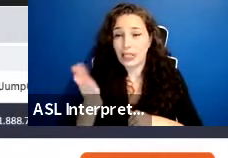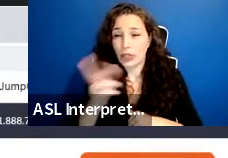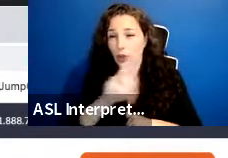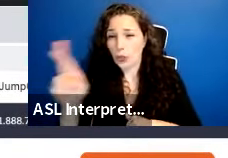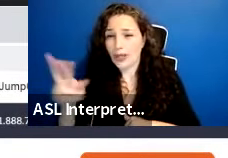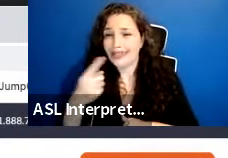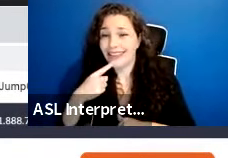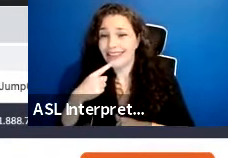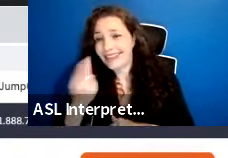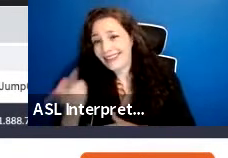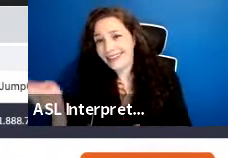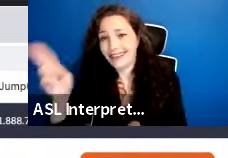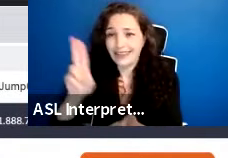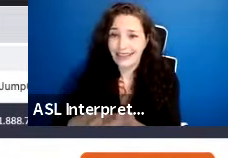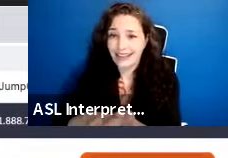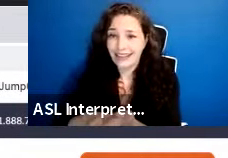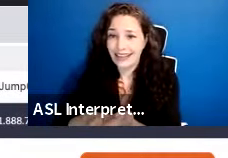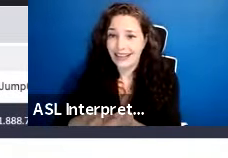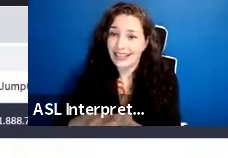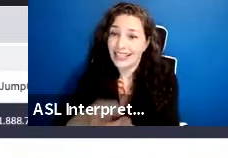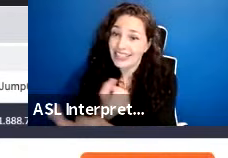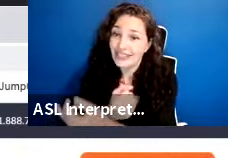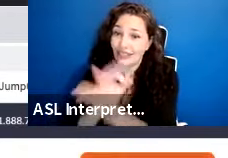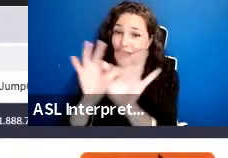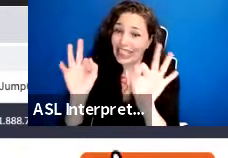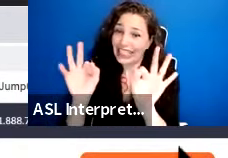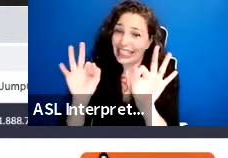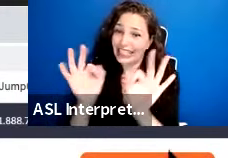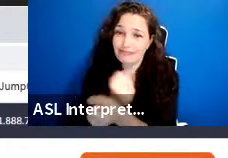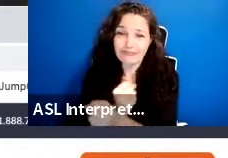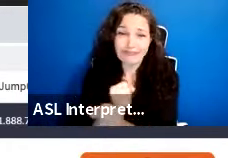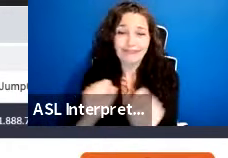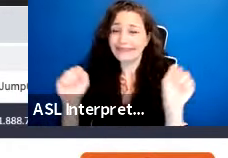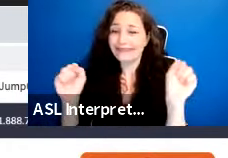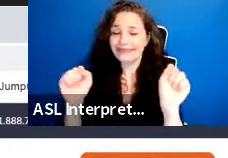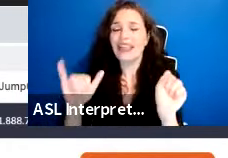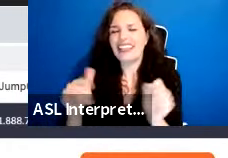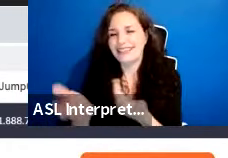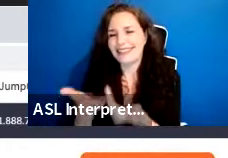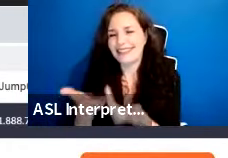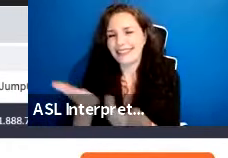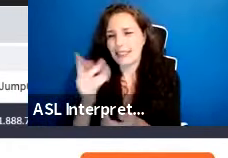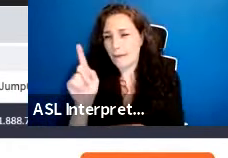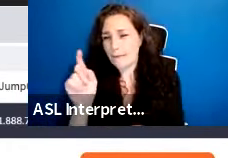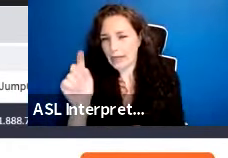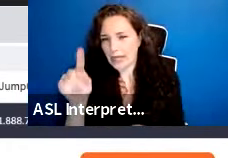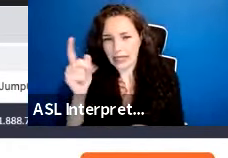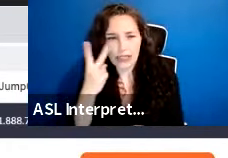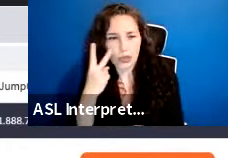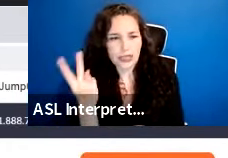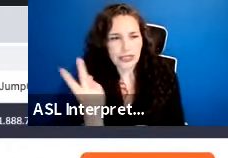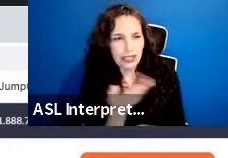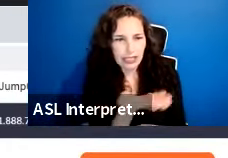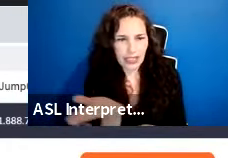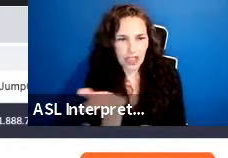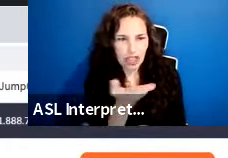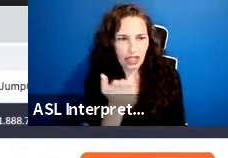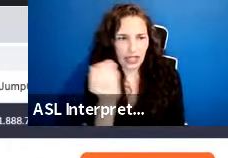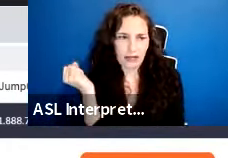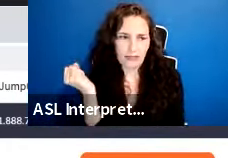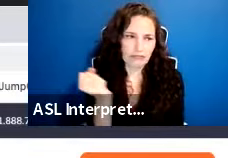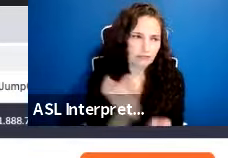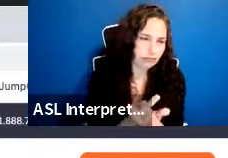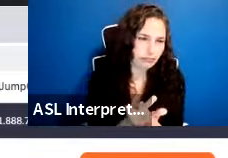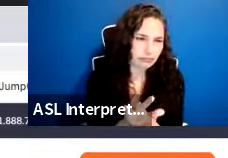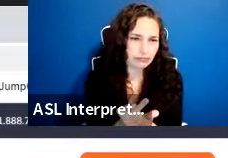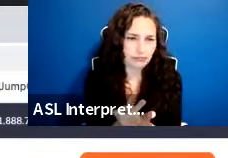says sign up. It's free and it's very easy to sign up. I'm going to click that button and you see I've got a verification page